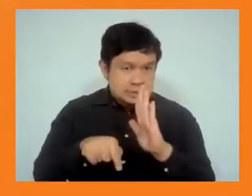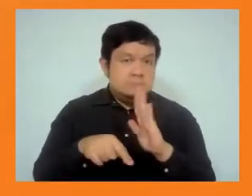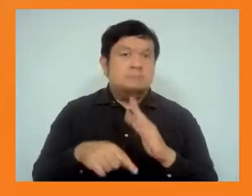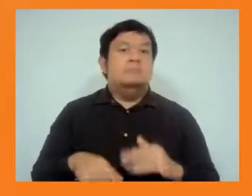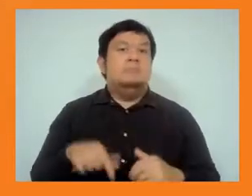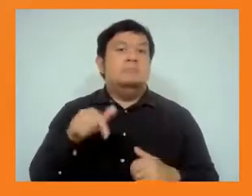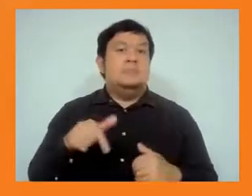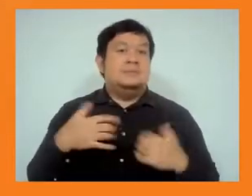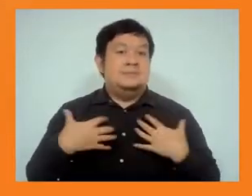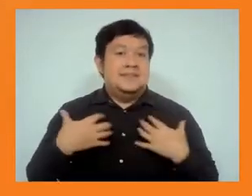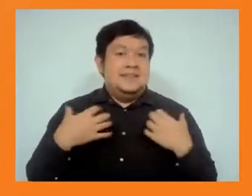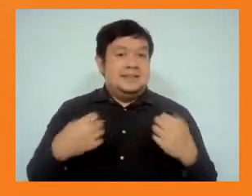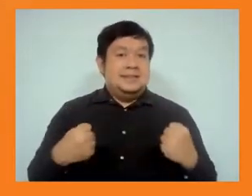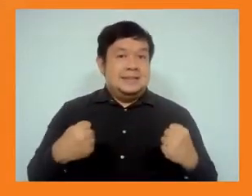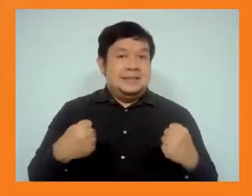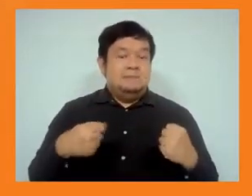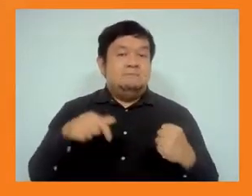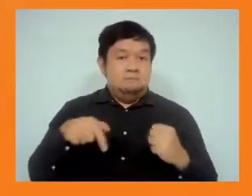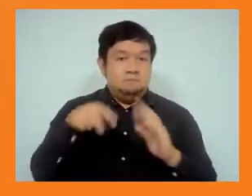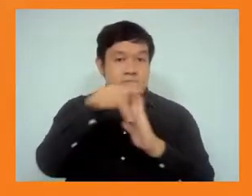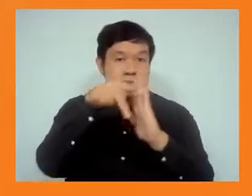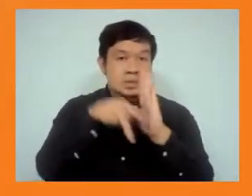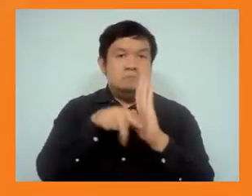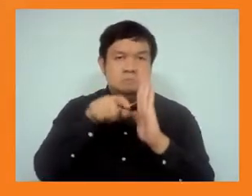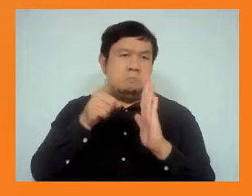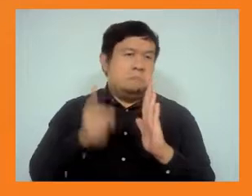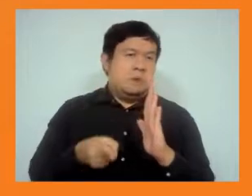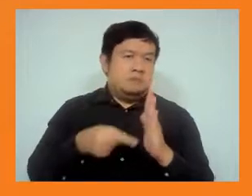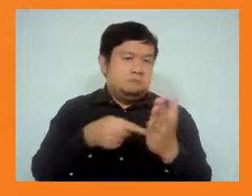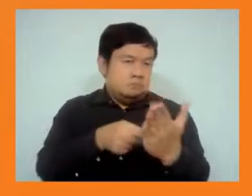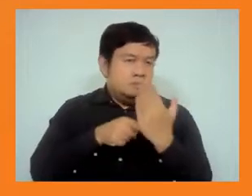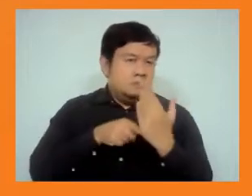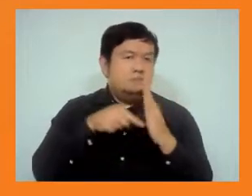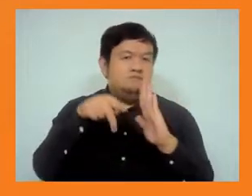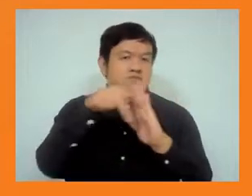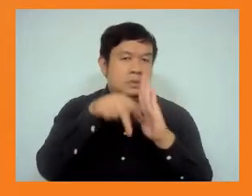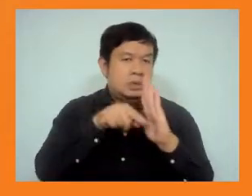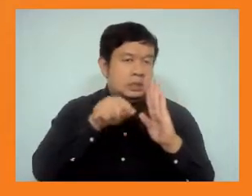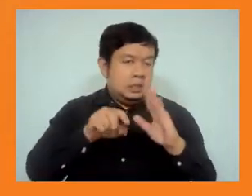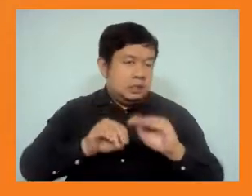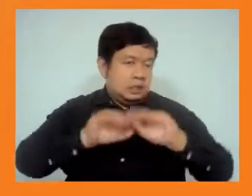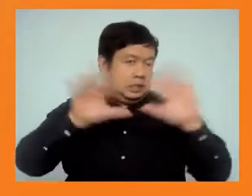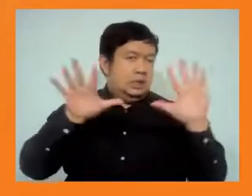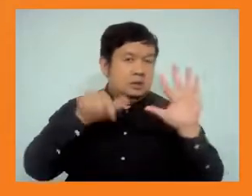and we can go back to Calcutta because there are more problems with the KEIP.